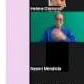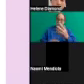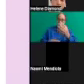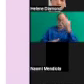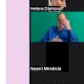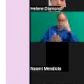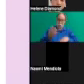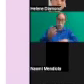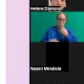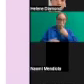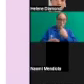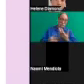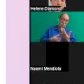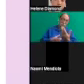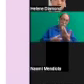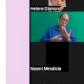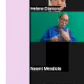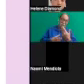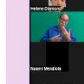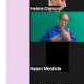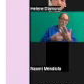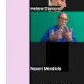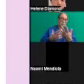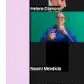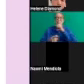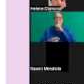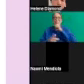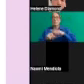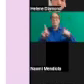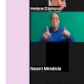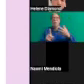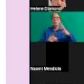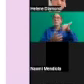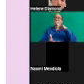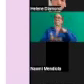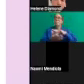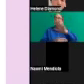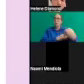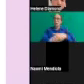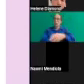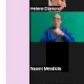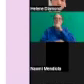saying." And so, in the middle of the night, we snuck out, and